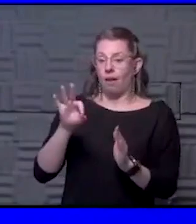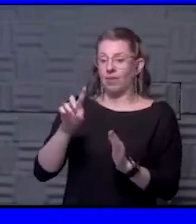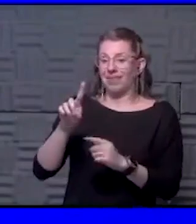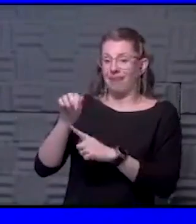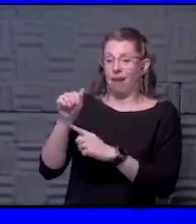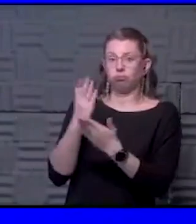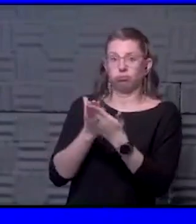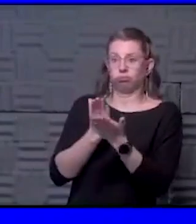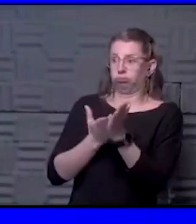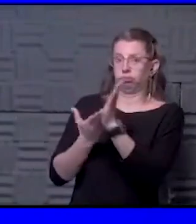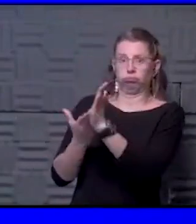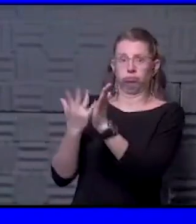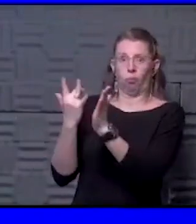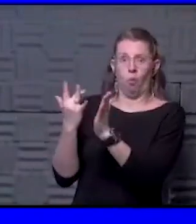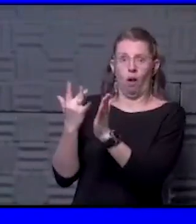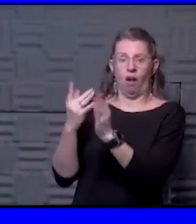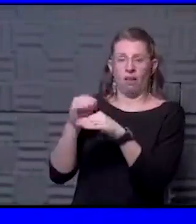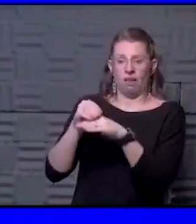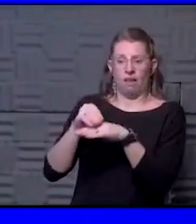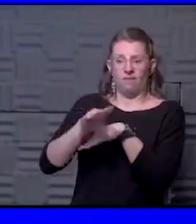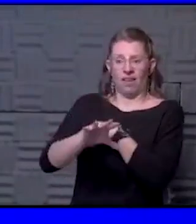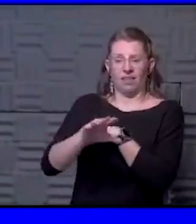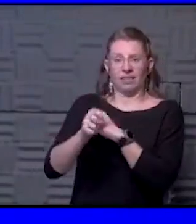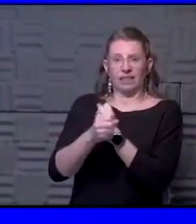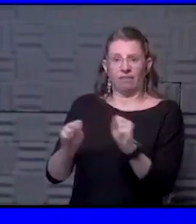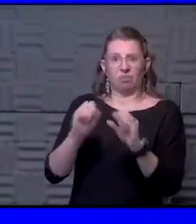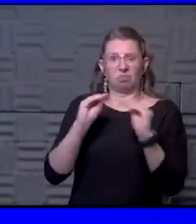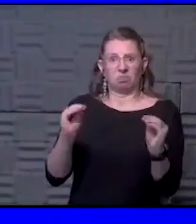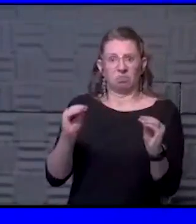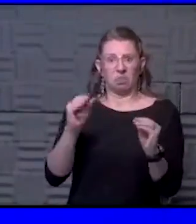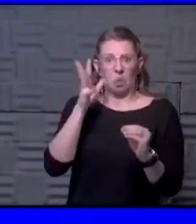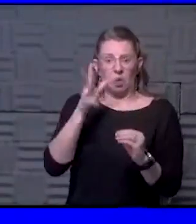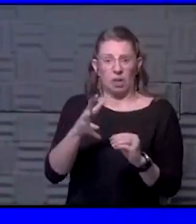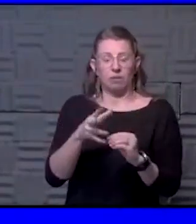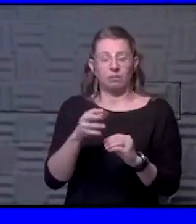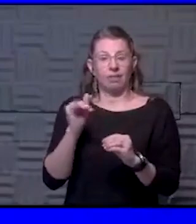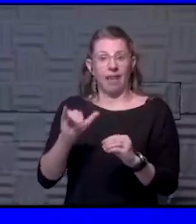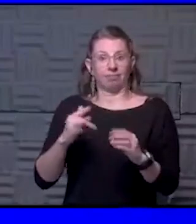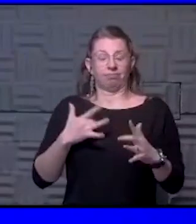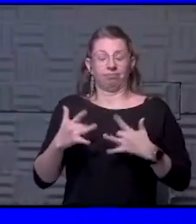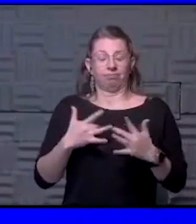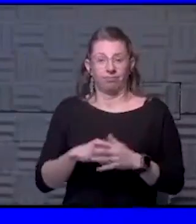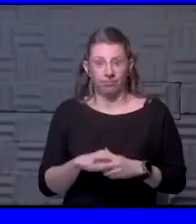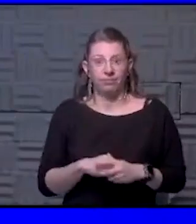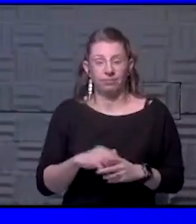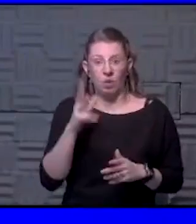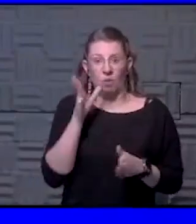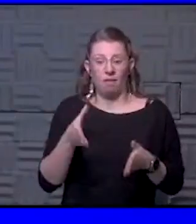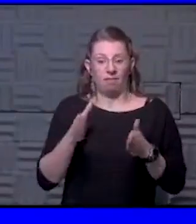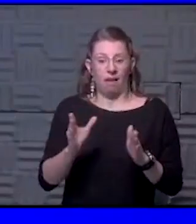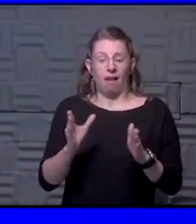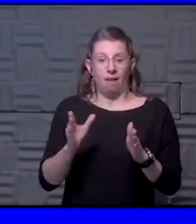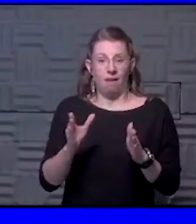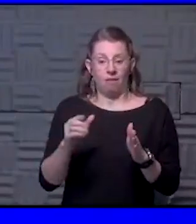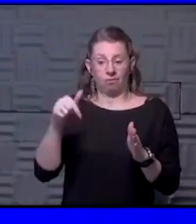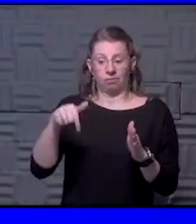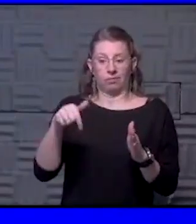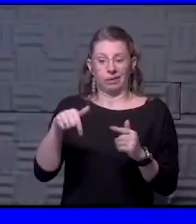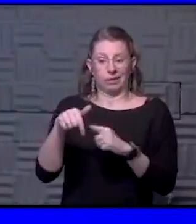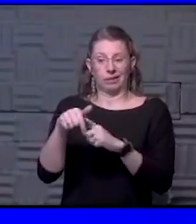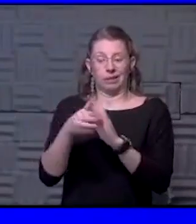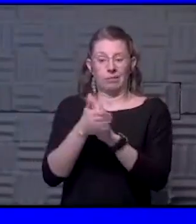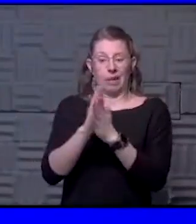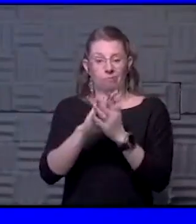presenting evidence of why it wouldn't affect safety, things like that. That's really exciting because that will allow this to be something that is